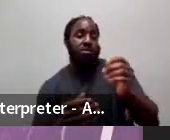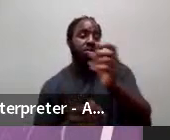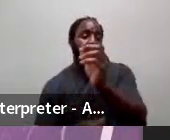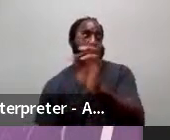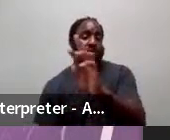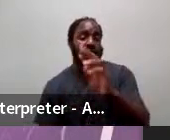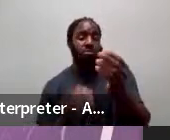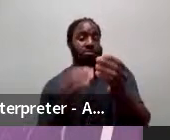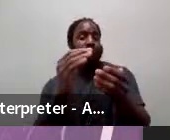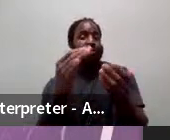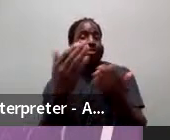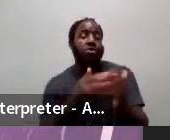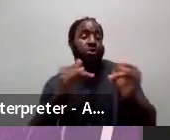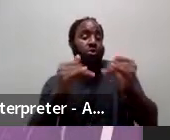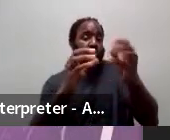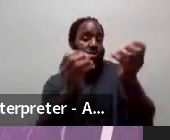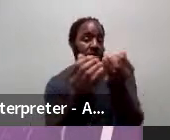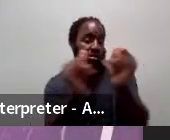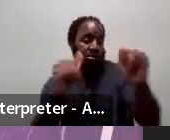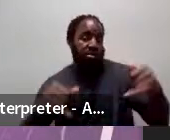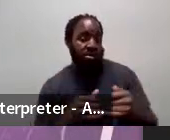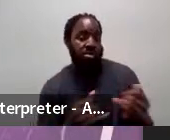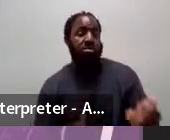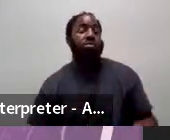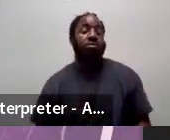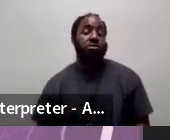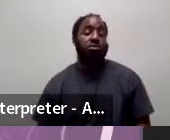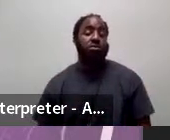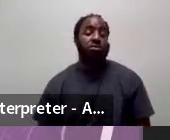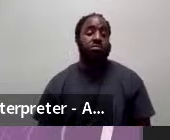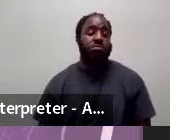little color to that as well. Tun.